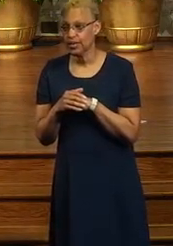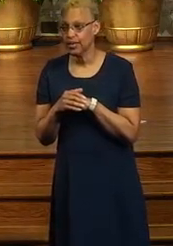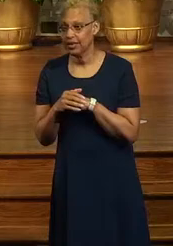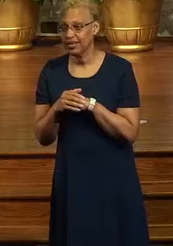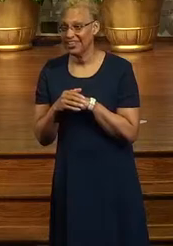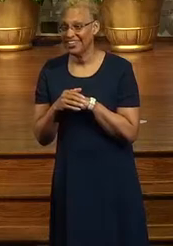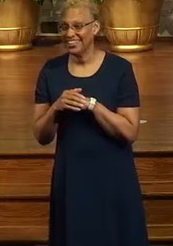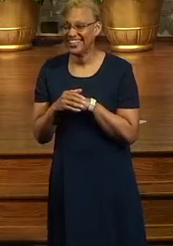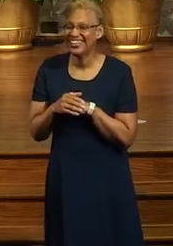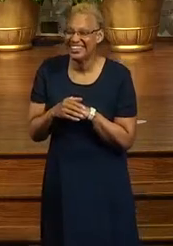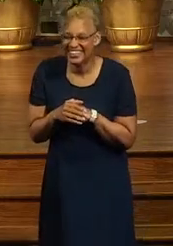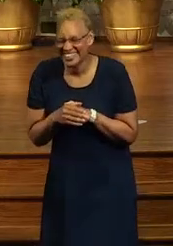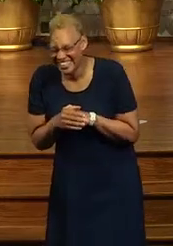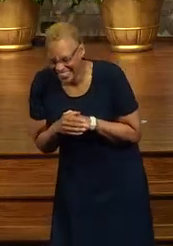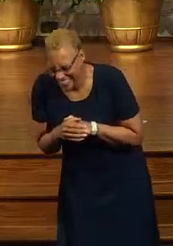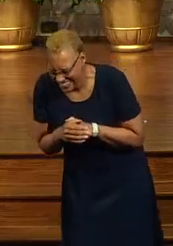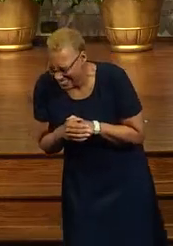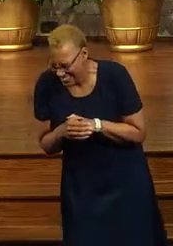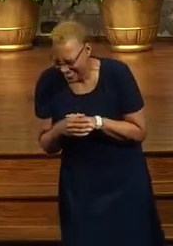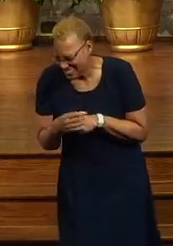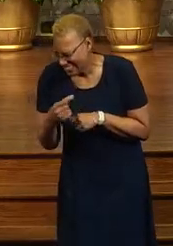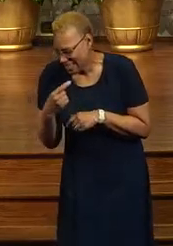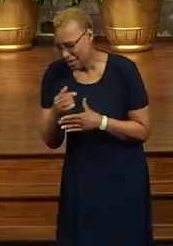Oh, help me tell this, Bruce.